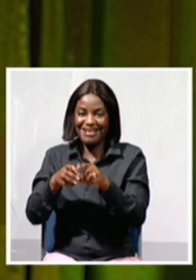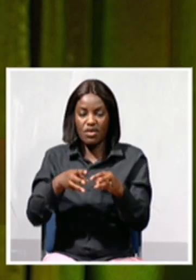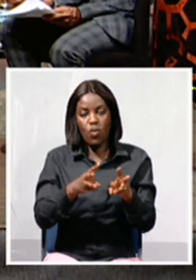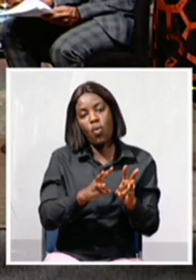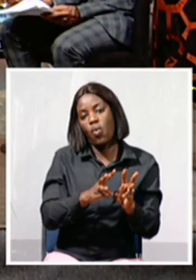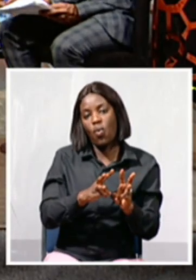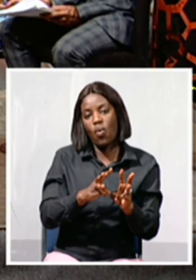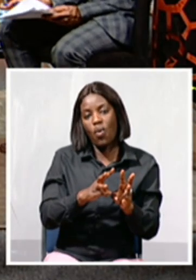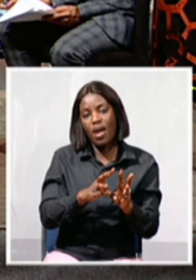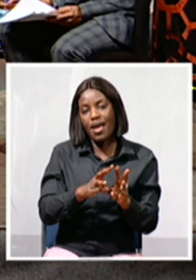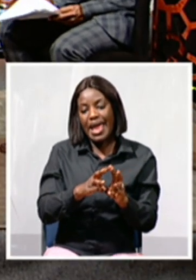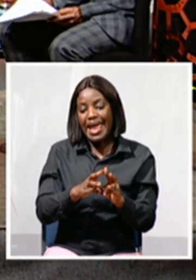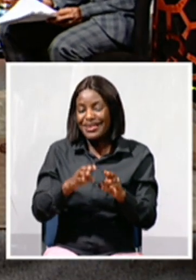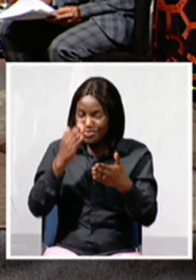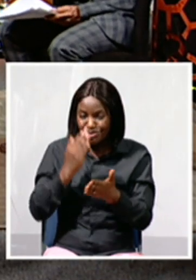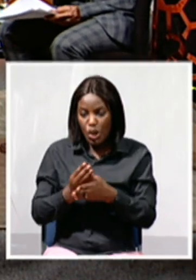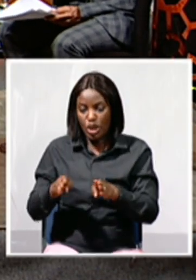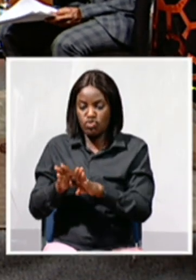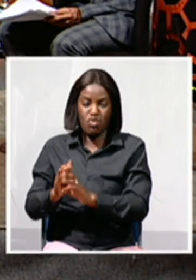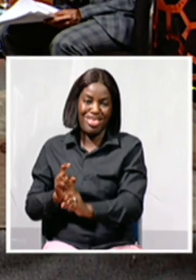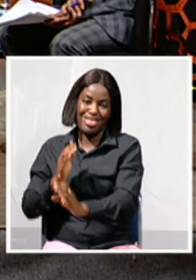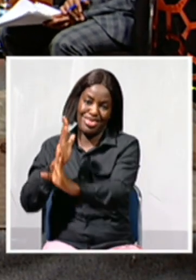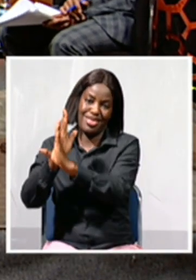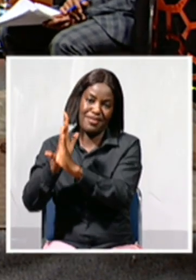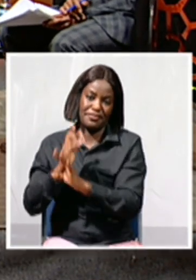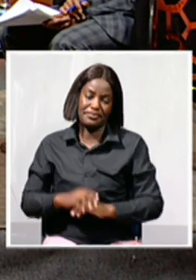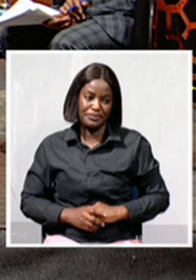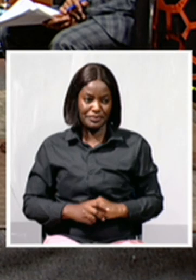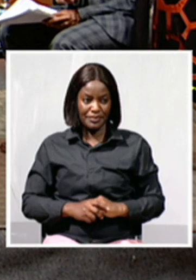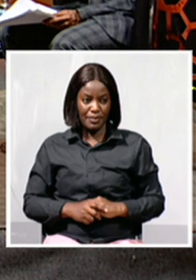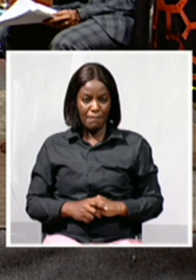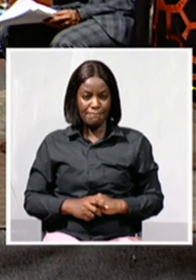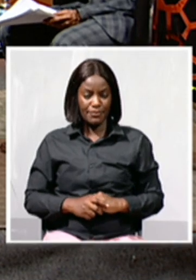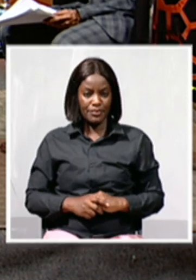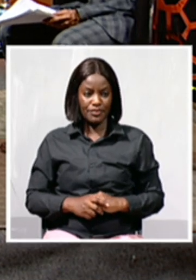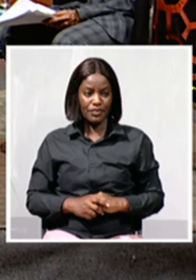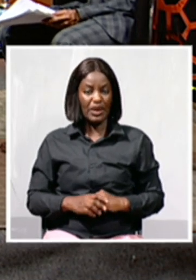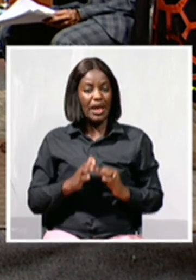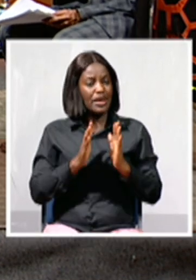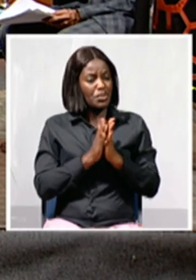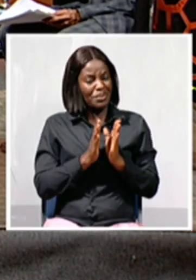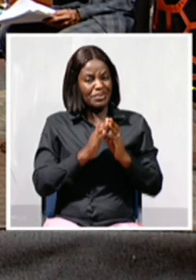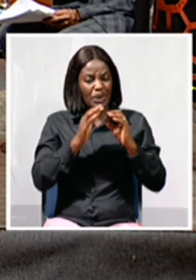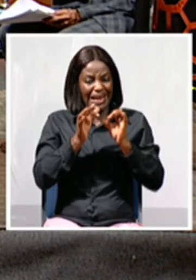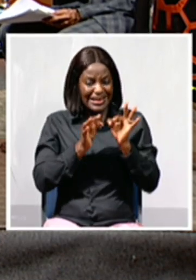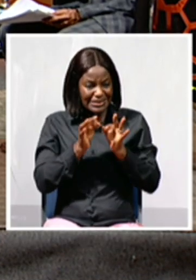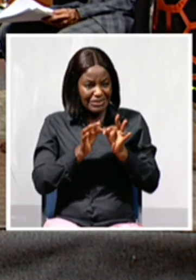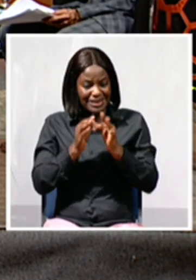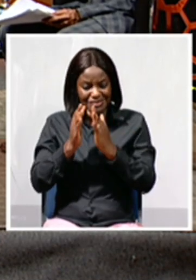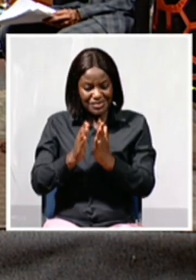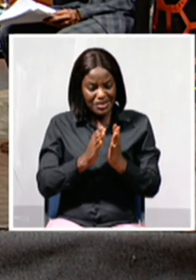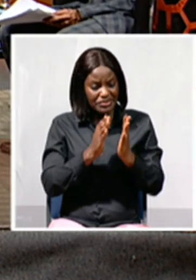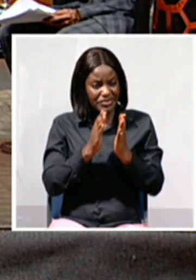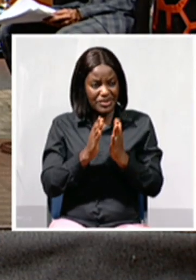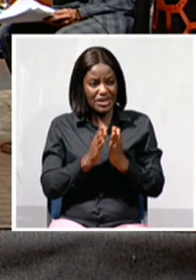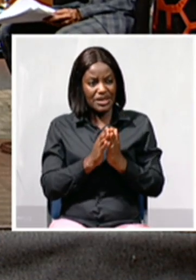also efforts on the part of the ECN to involve this important constituency. Talk to us about that strategic intervention